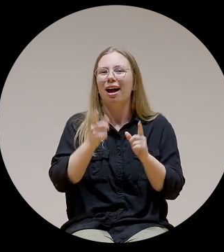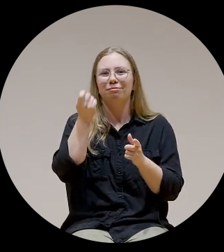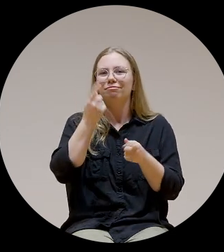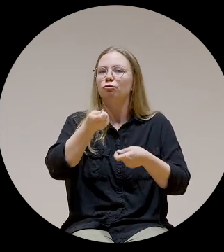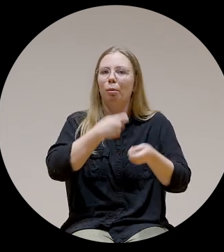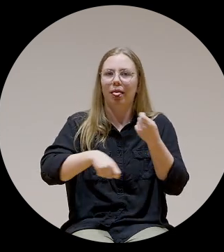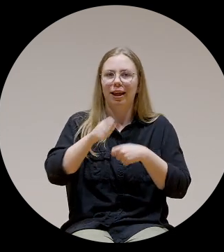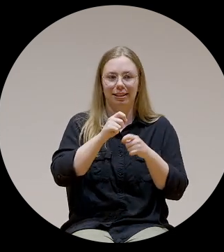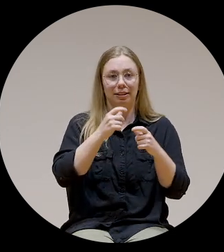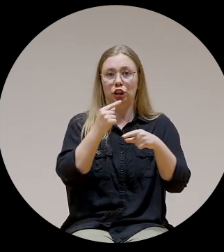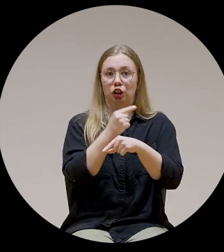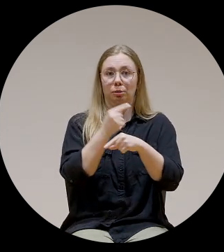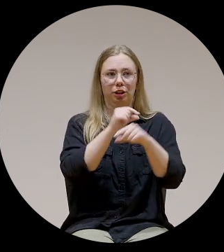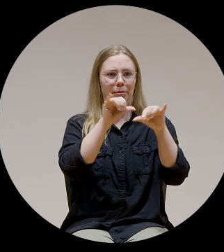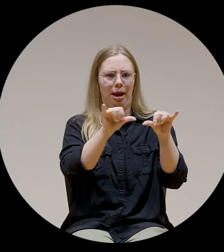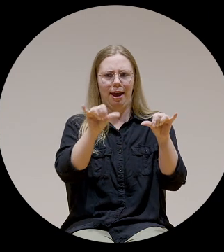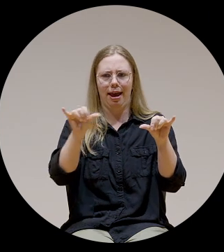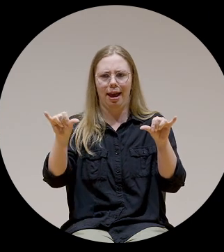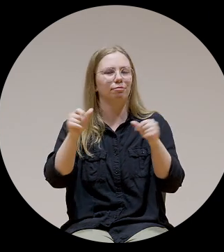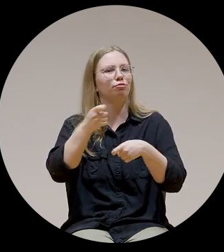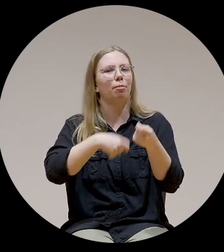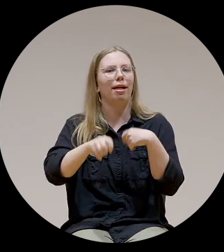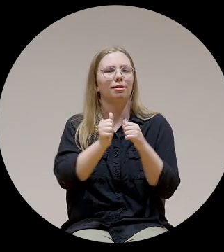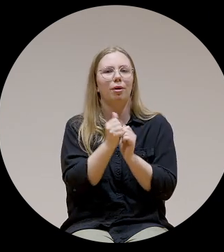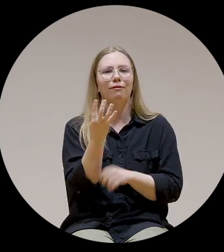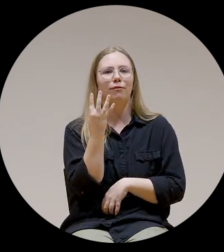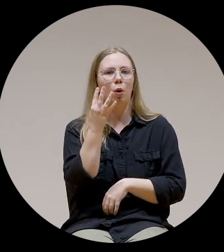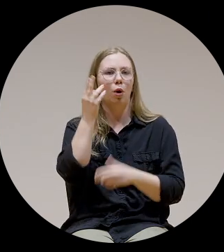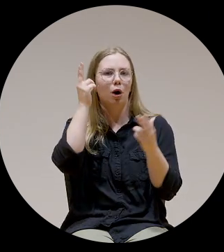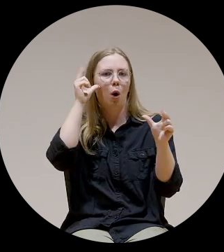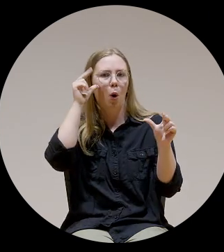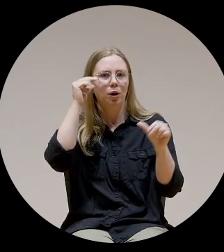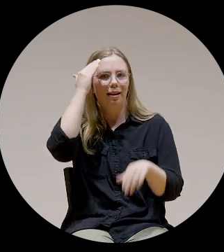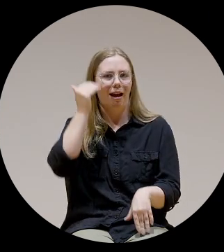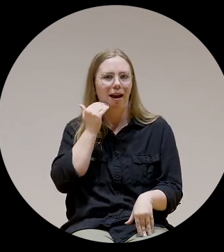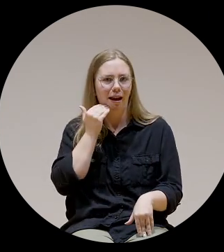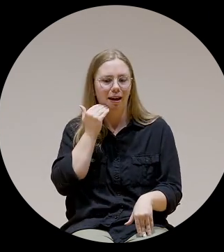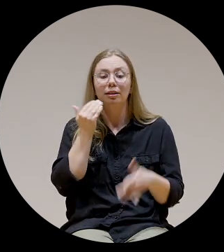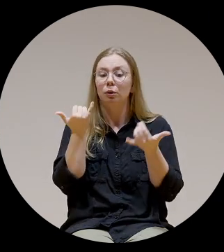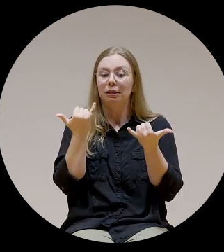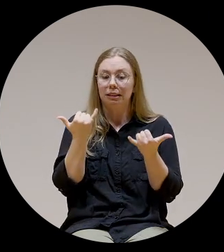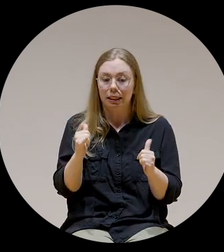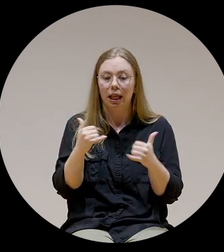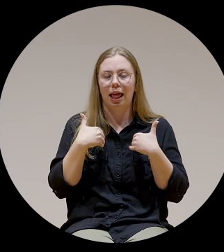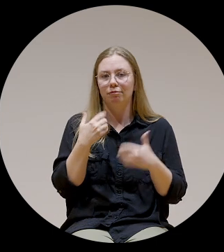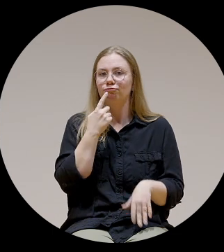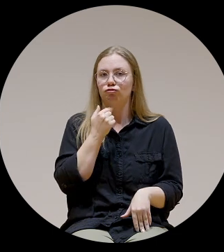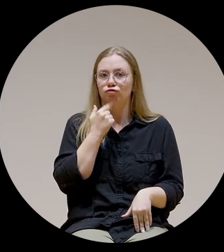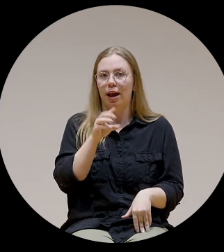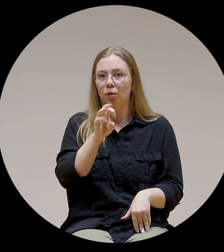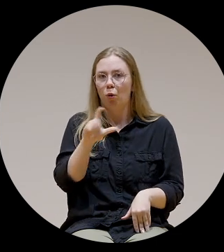blanket strip with the heads of four horses. So they're still moving across the length of this red wool.